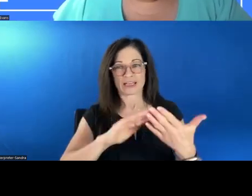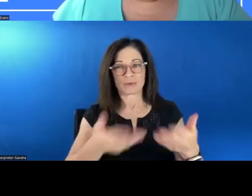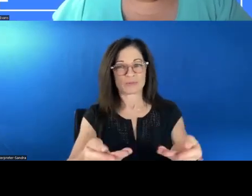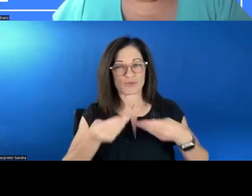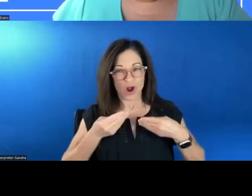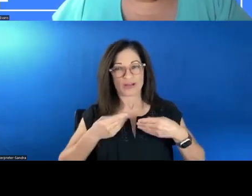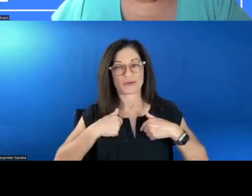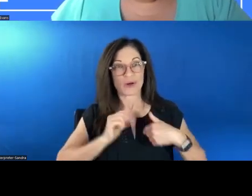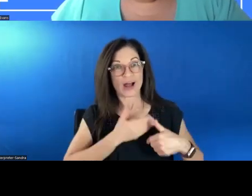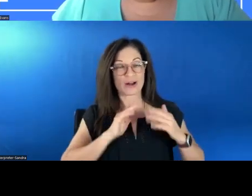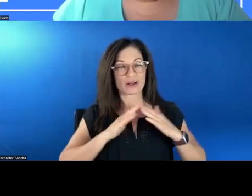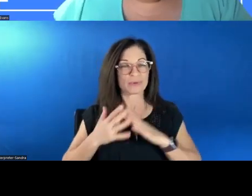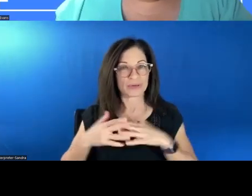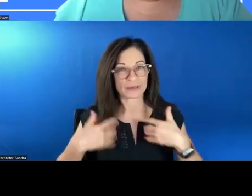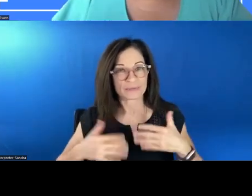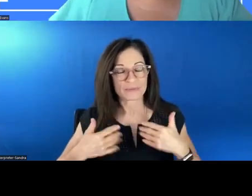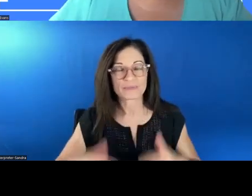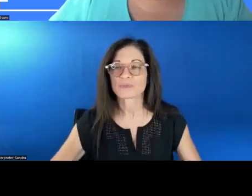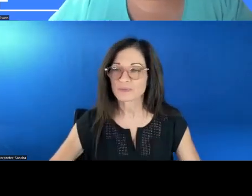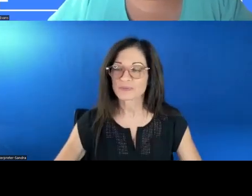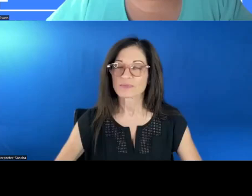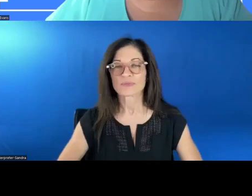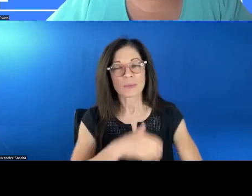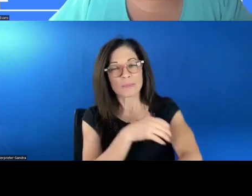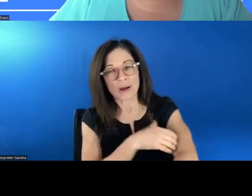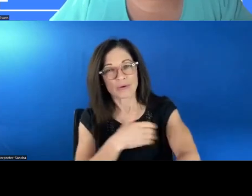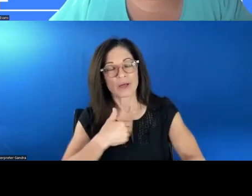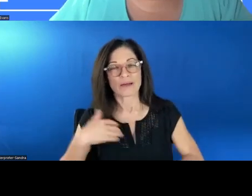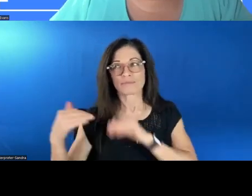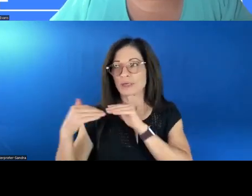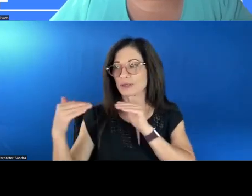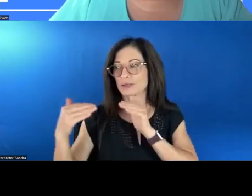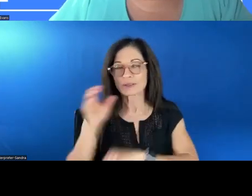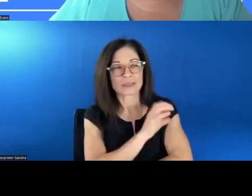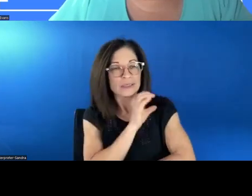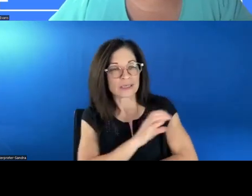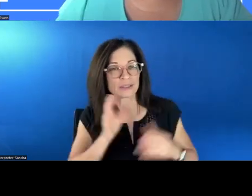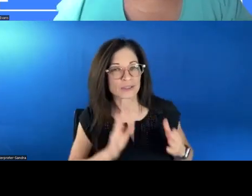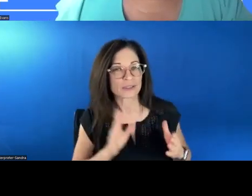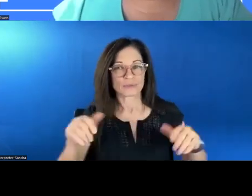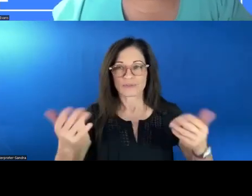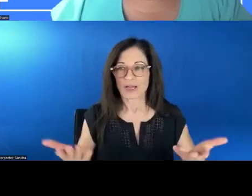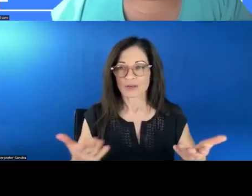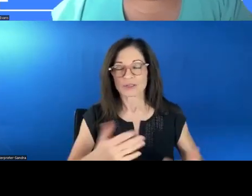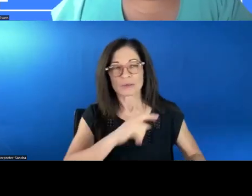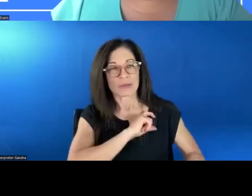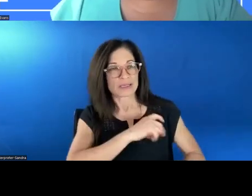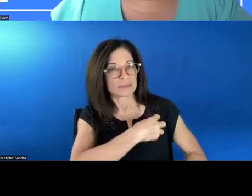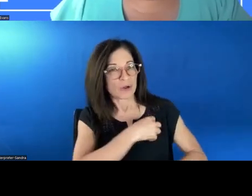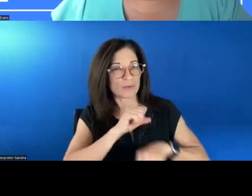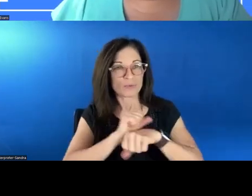so powerful in having peers and clinicians and providers and police departments working